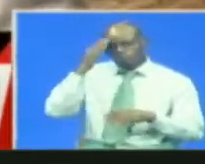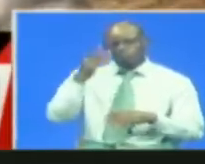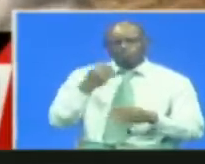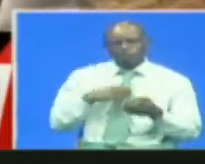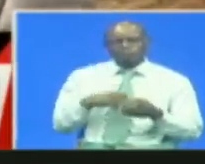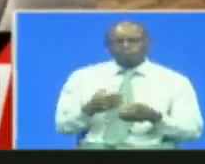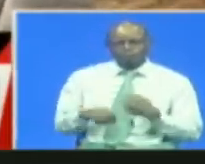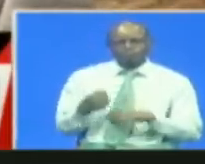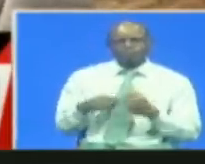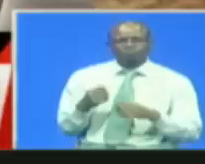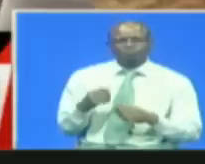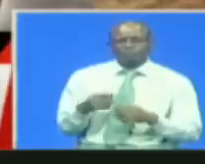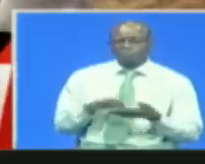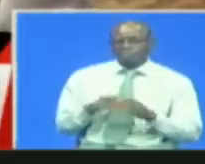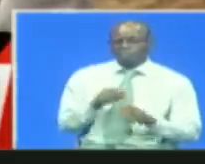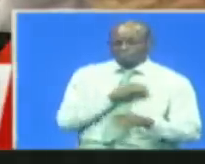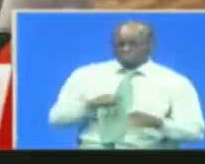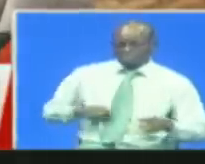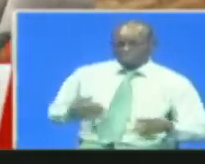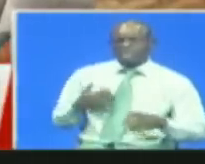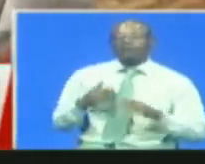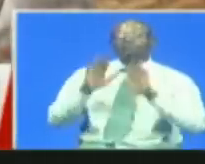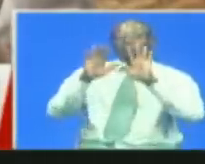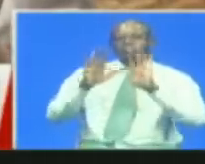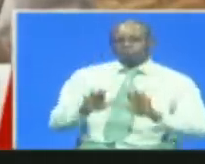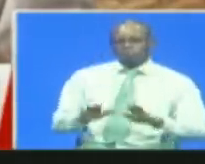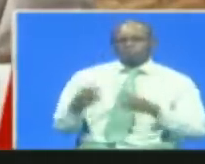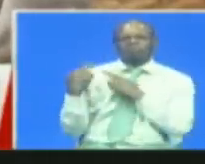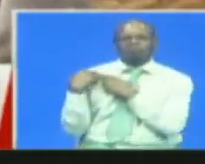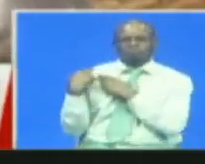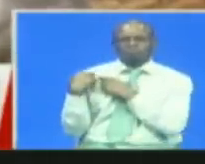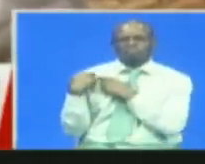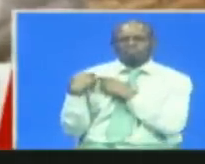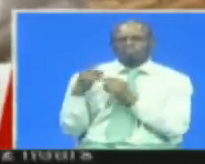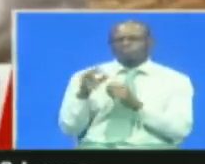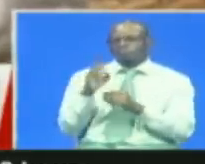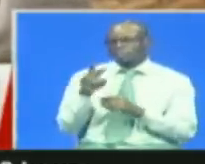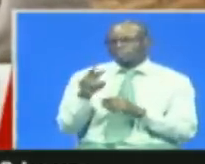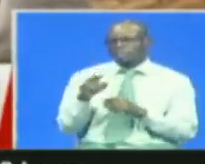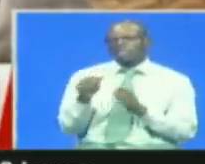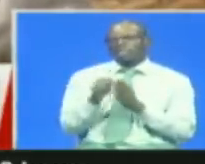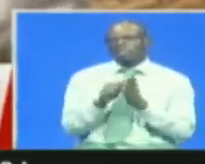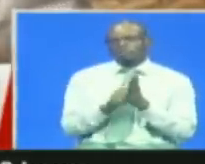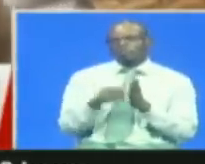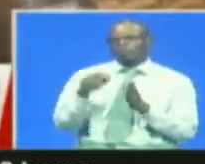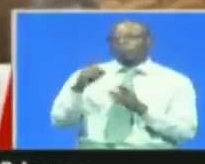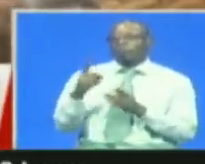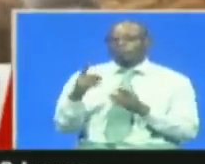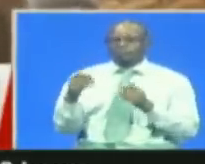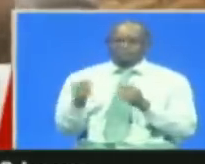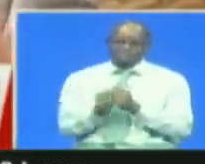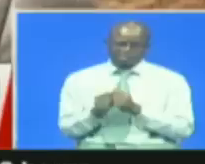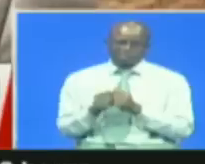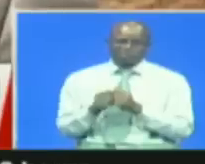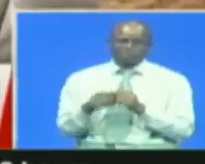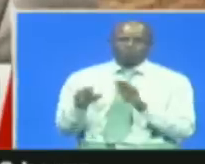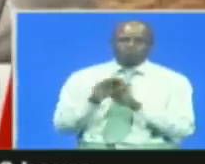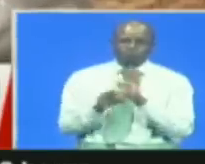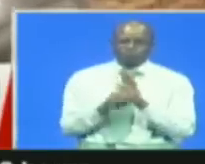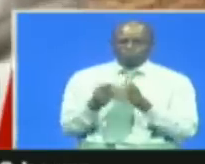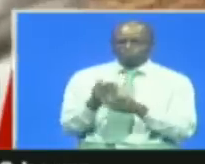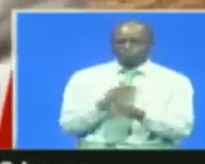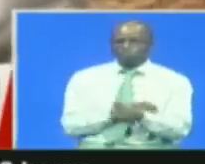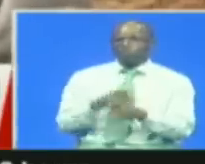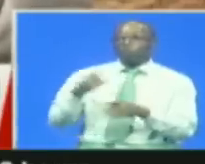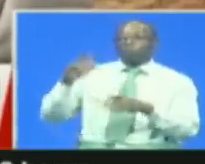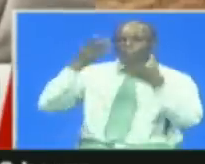Senate has a very critical role, and it is very important. When you look at Article 110 of the Constitution, when you look even before the President assents, it's